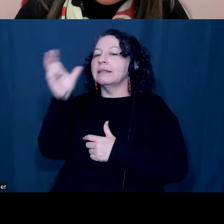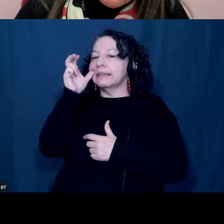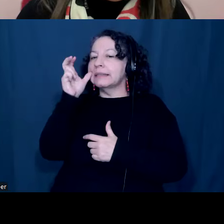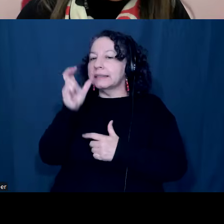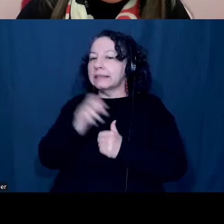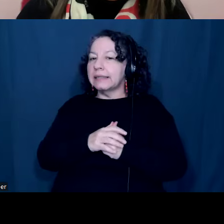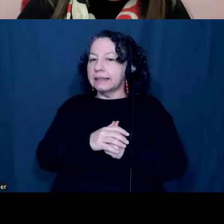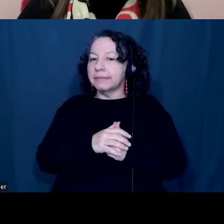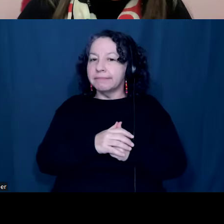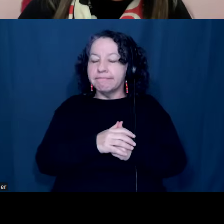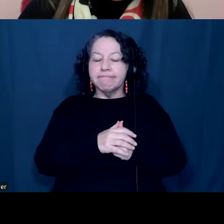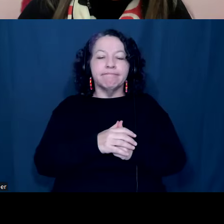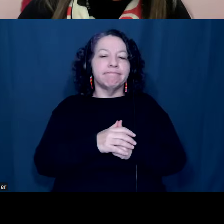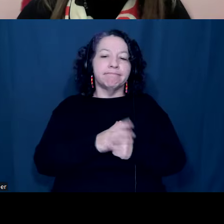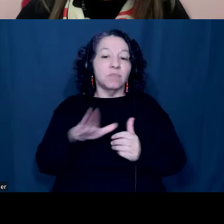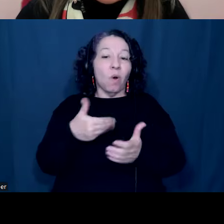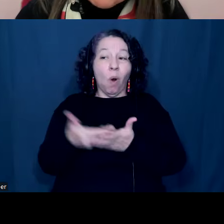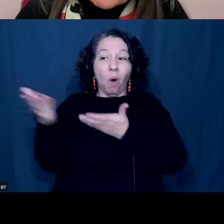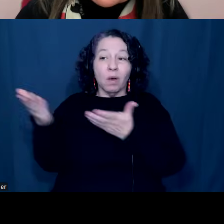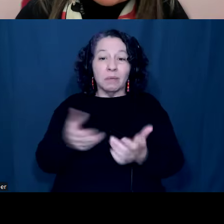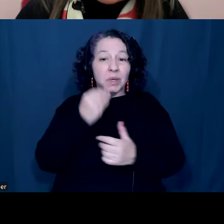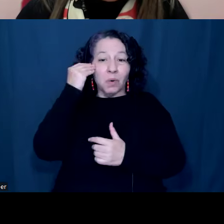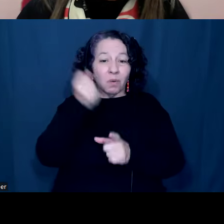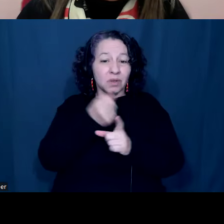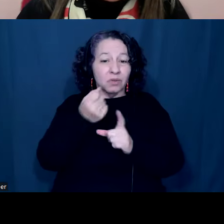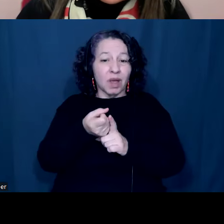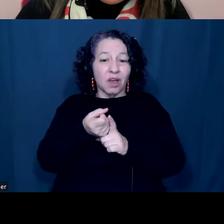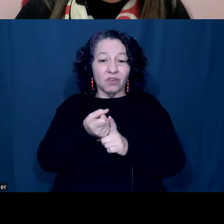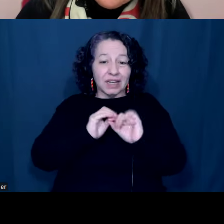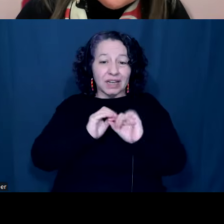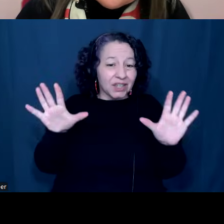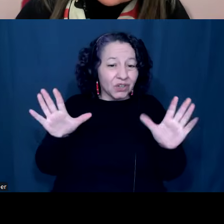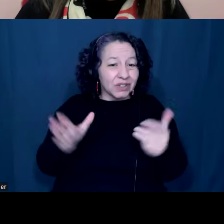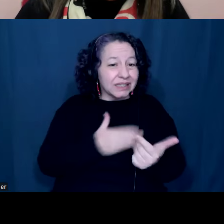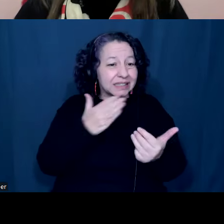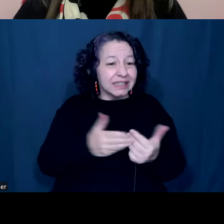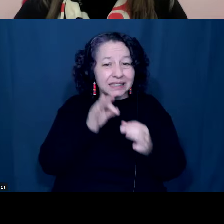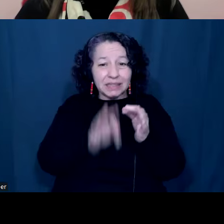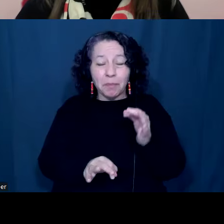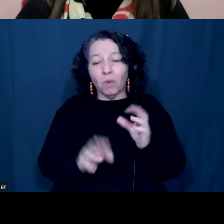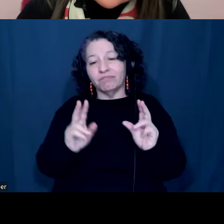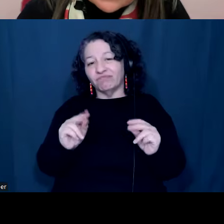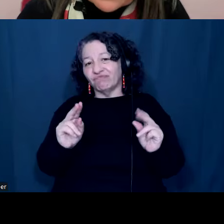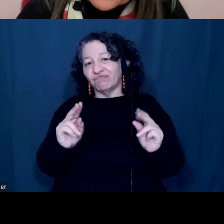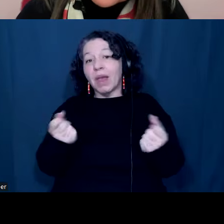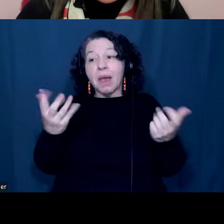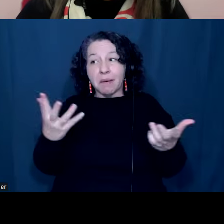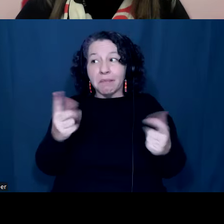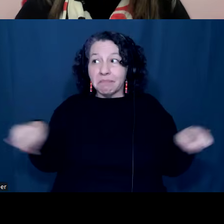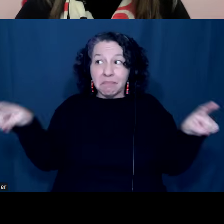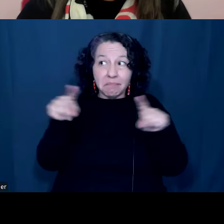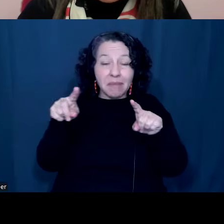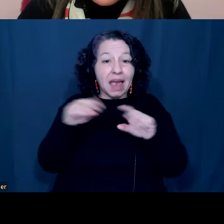Not all repatriation cases are straightforward. Many institutions hold ancestors